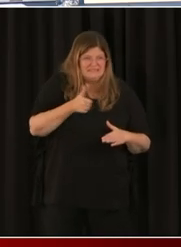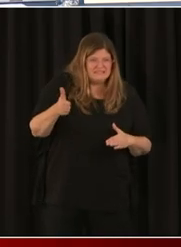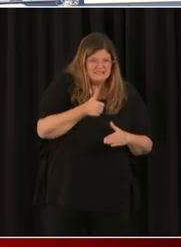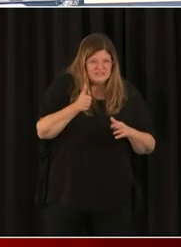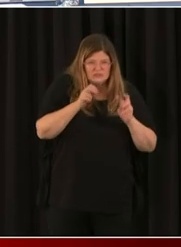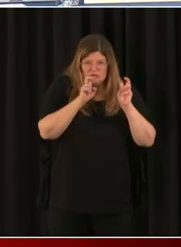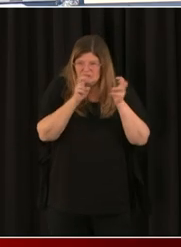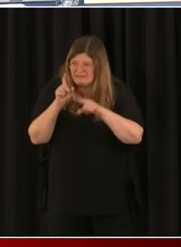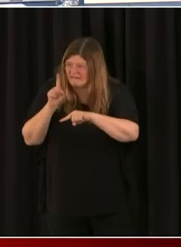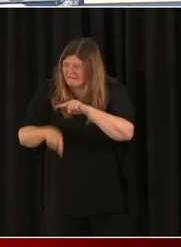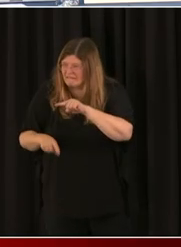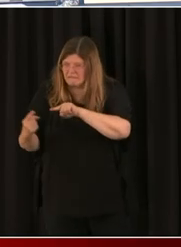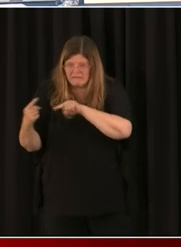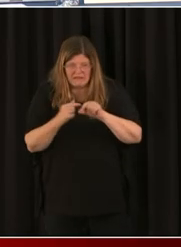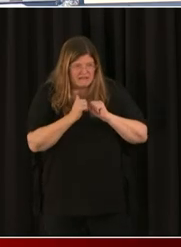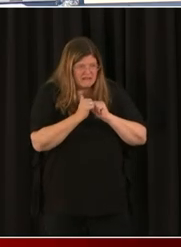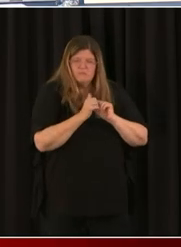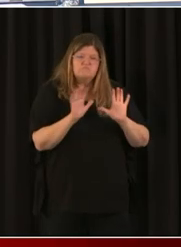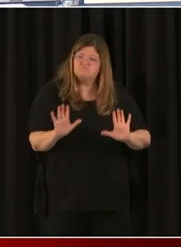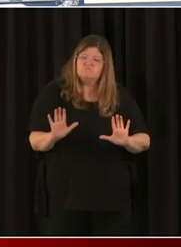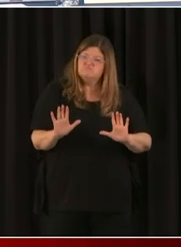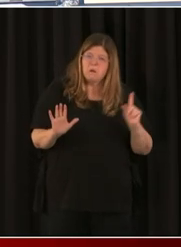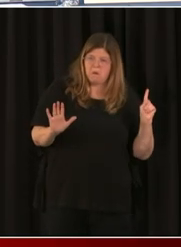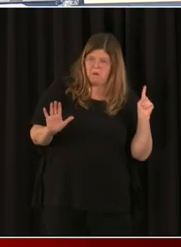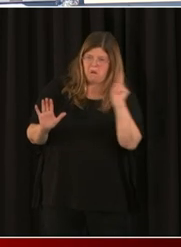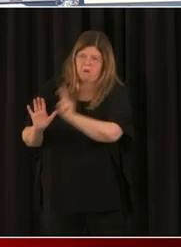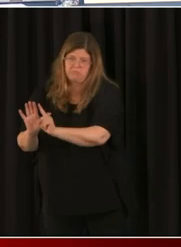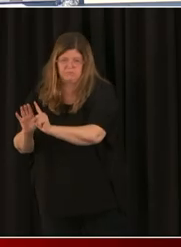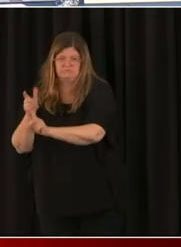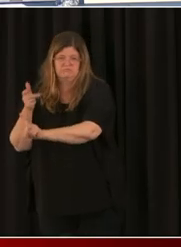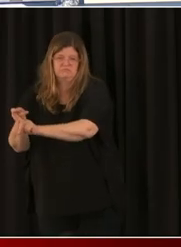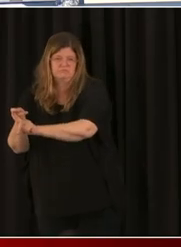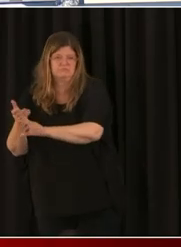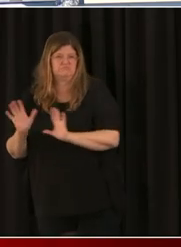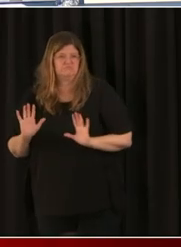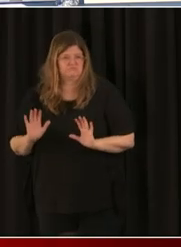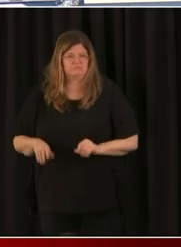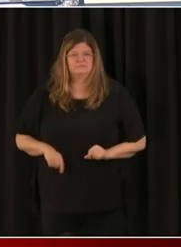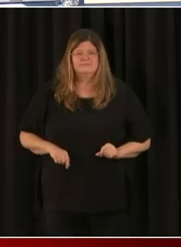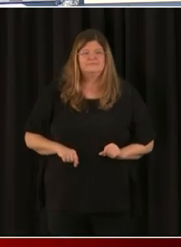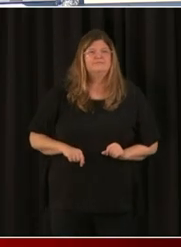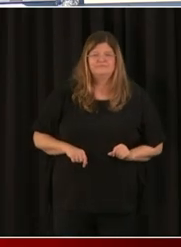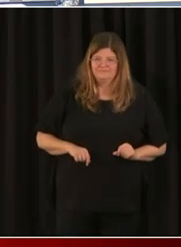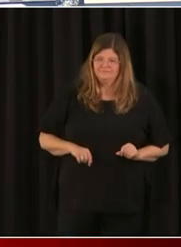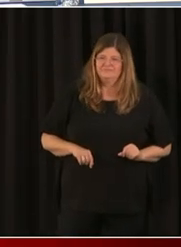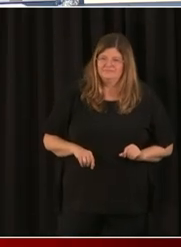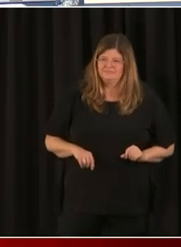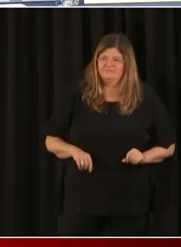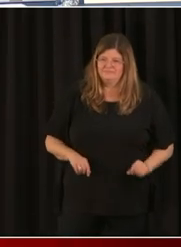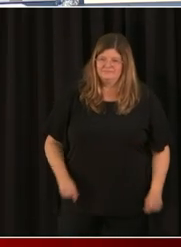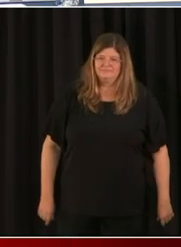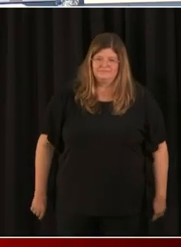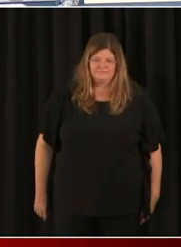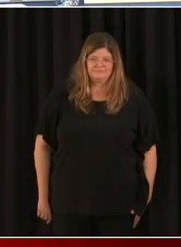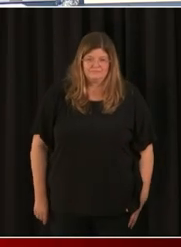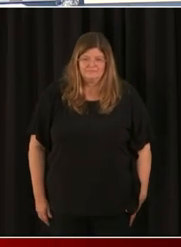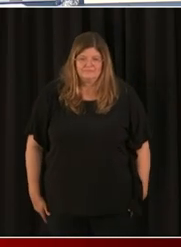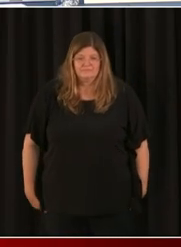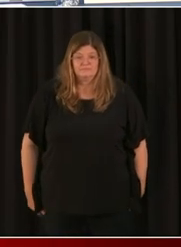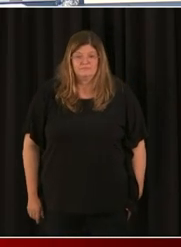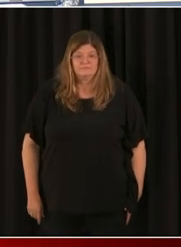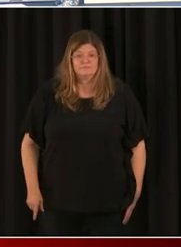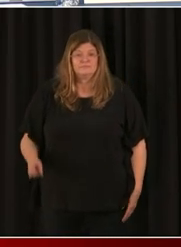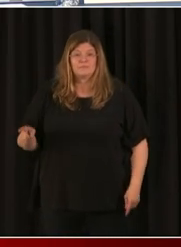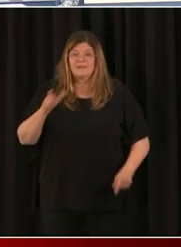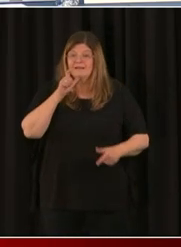issues and challenges, to be vaccinated in effectively what is their home. We then They don't have to do an appointment. they don't have